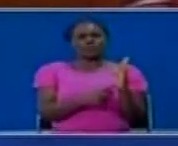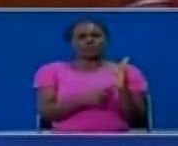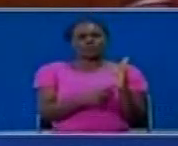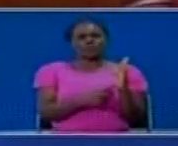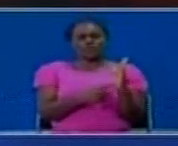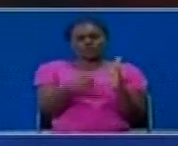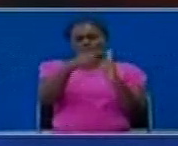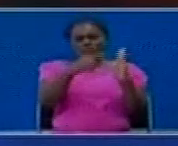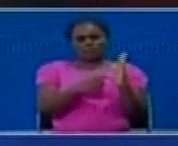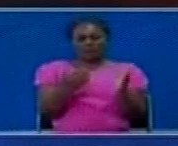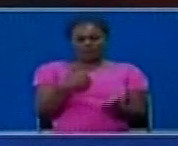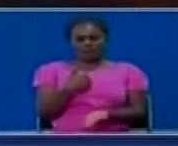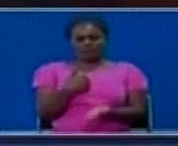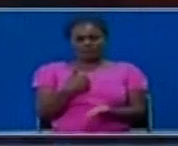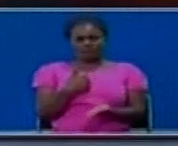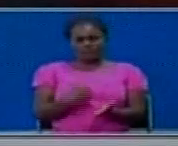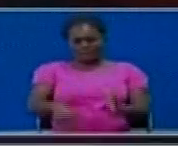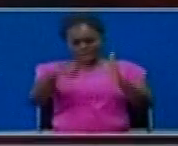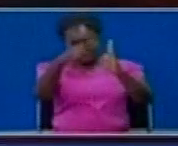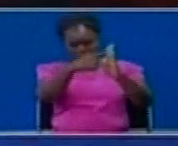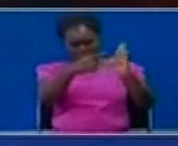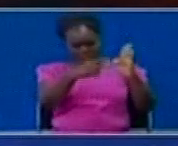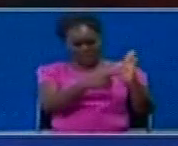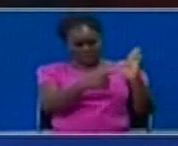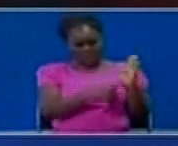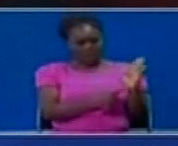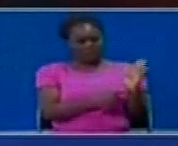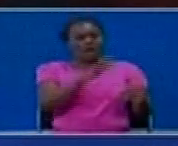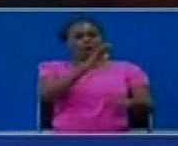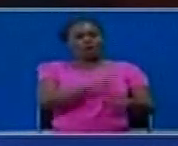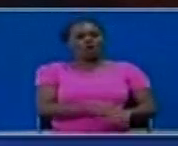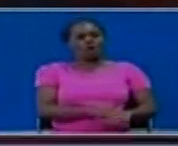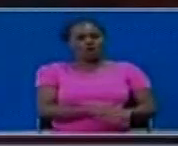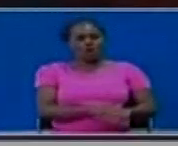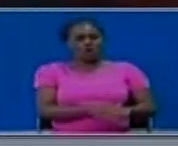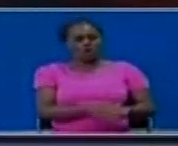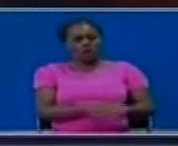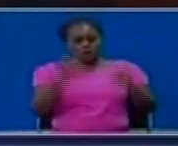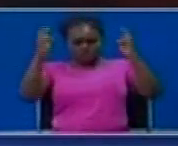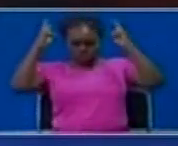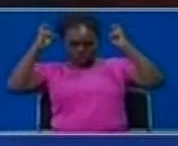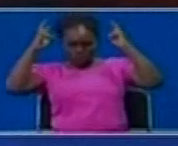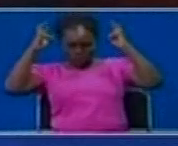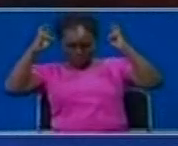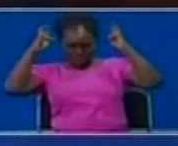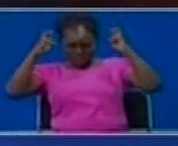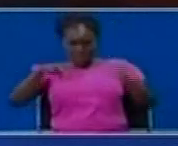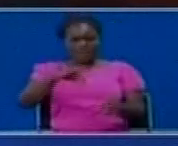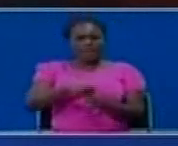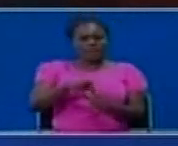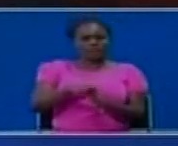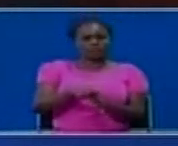issues before us. Given the issues surrounding this matter of